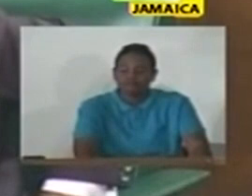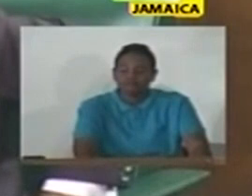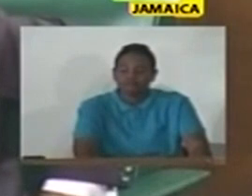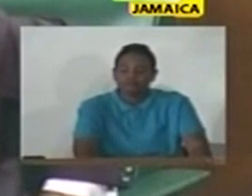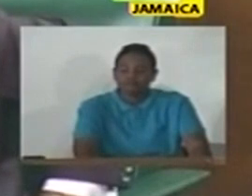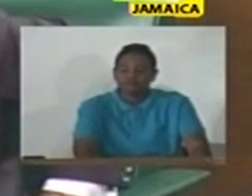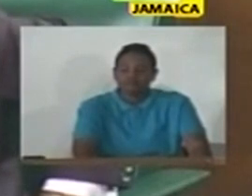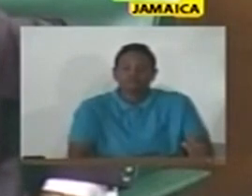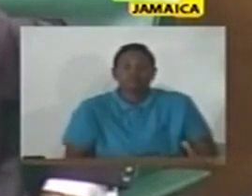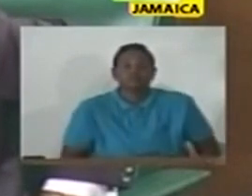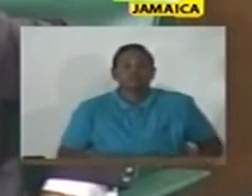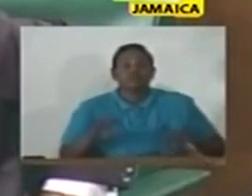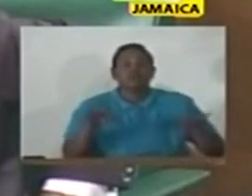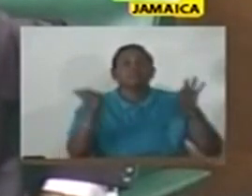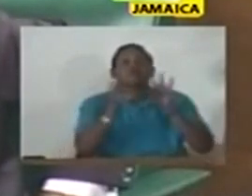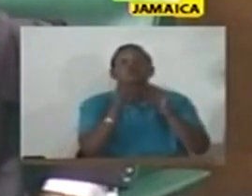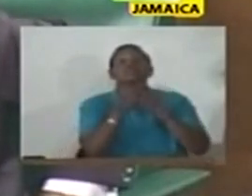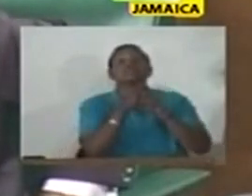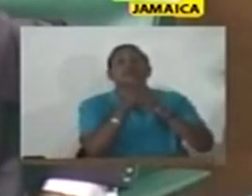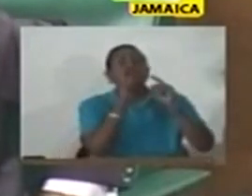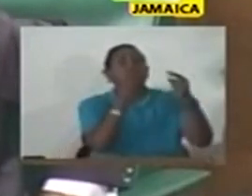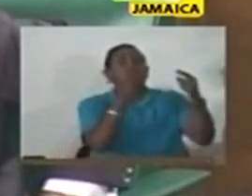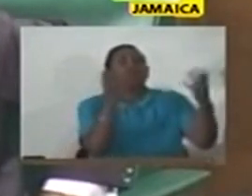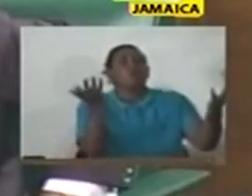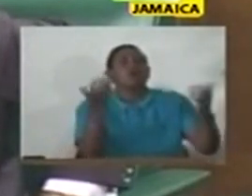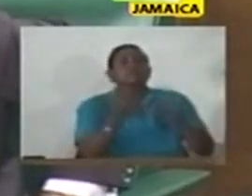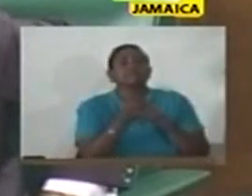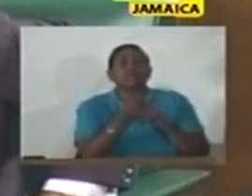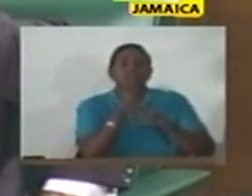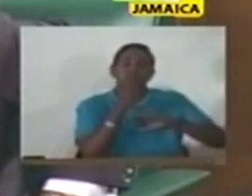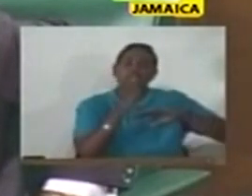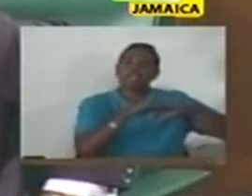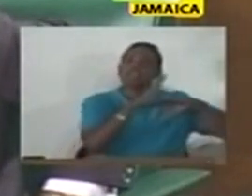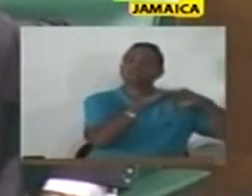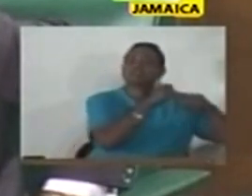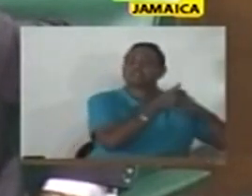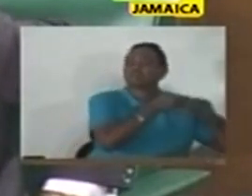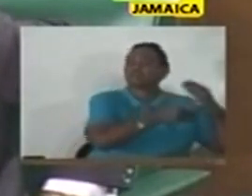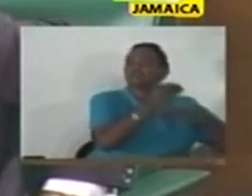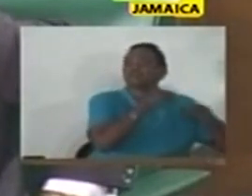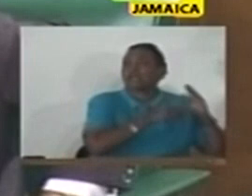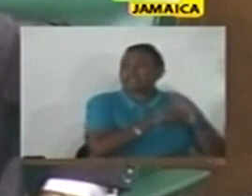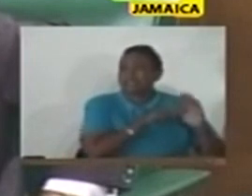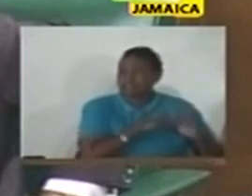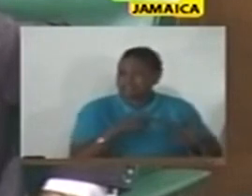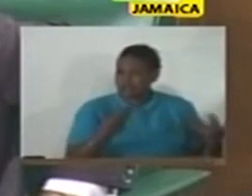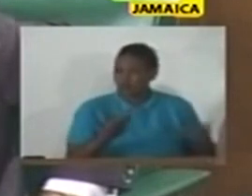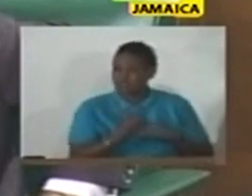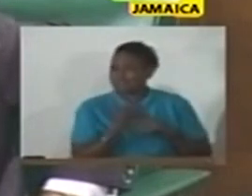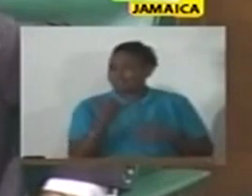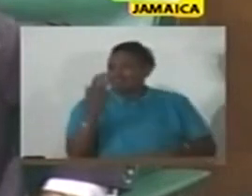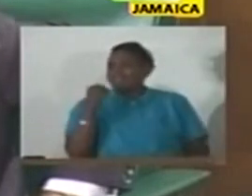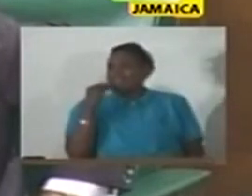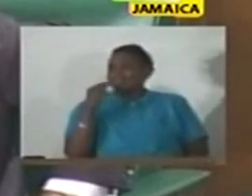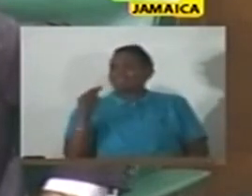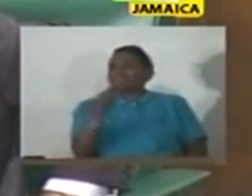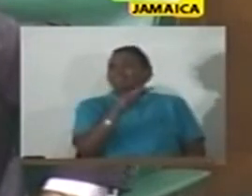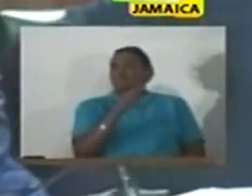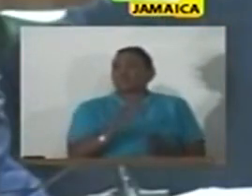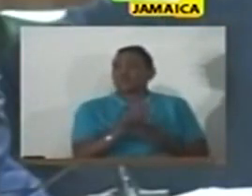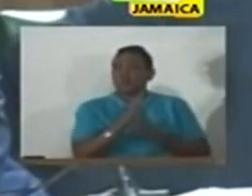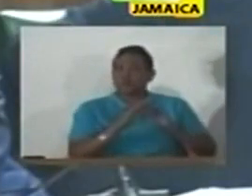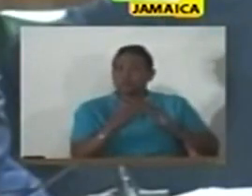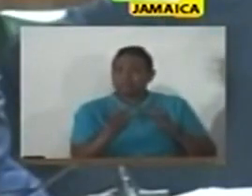Importantly, it also addresses the increased trade deficit currently being experienced by our